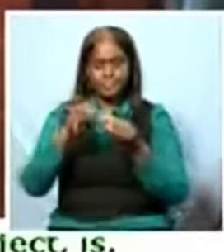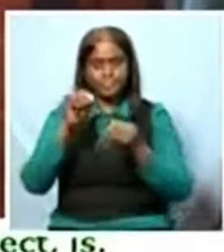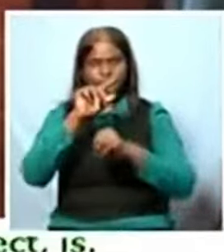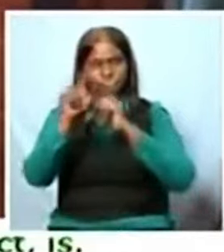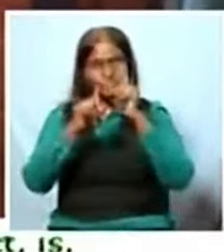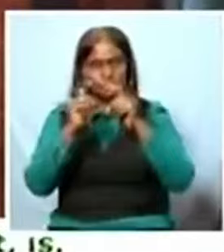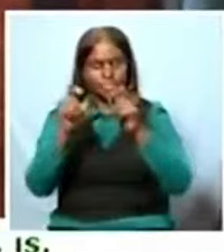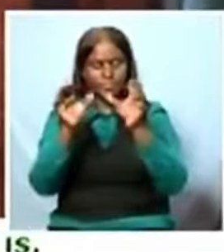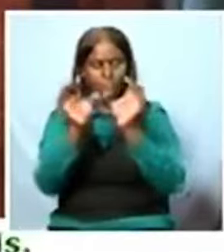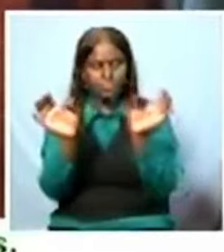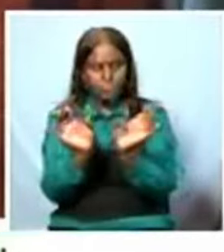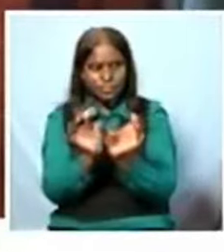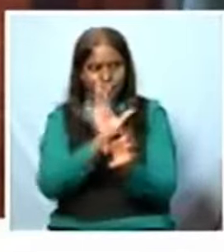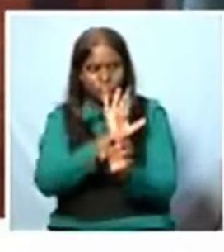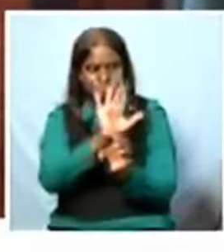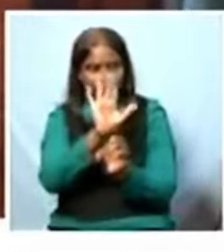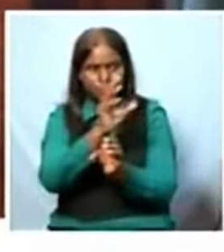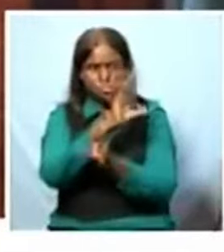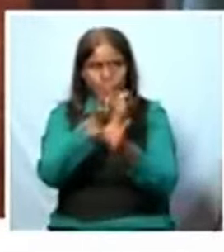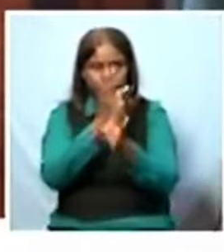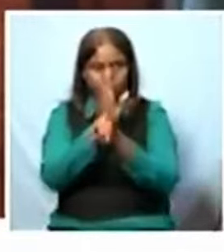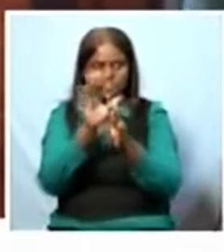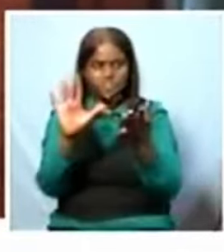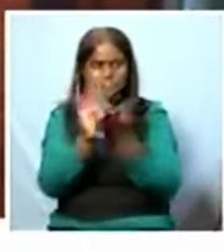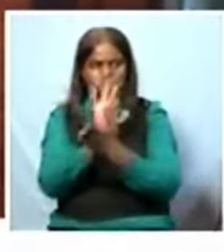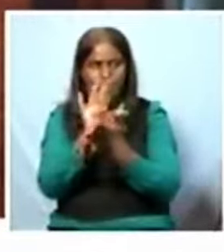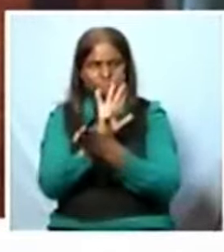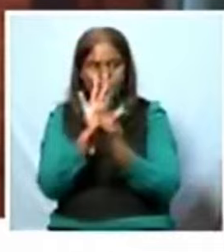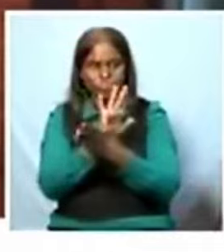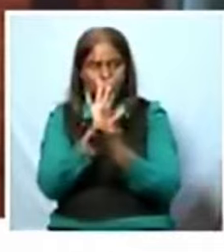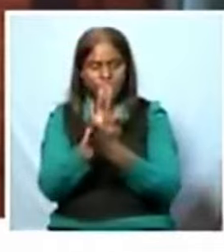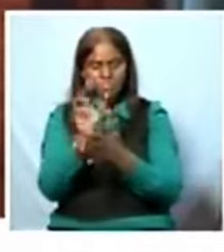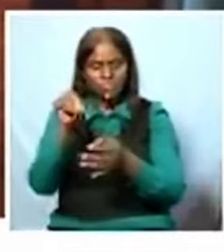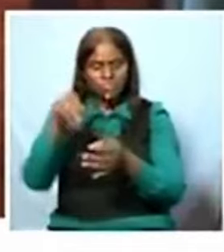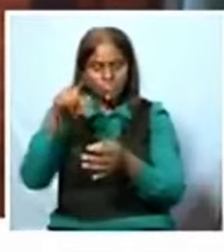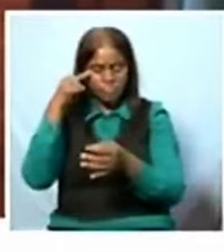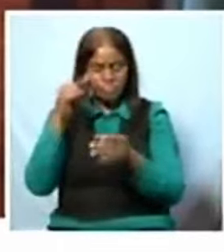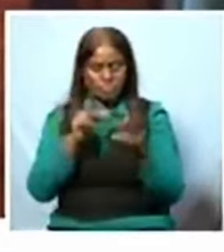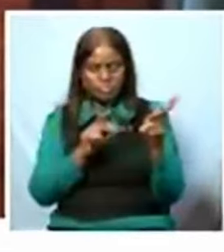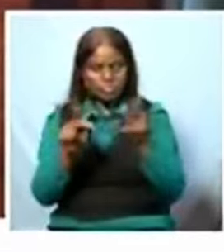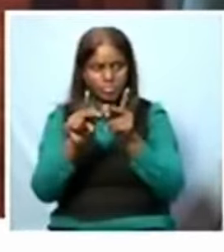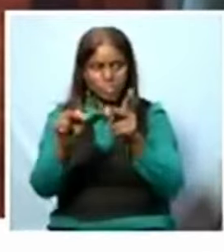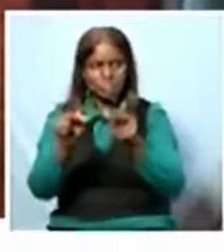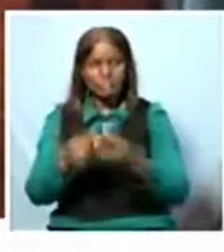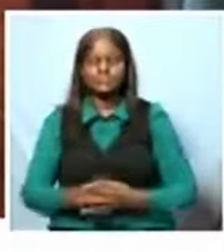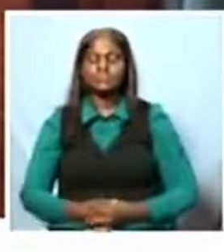questions is a constituency based, so we'll go very quickly. Honorable Member for Kasenengwa.